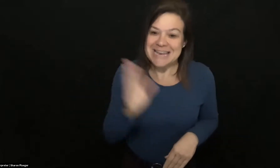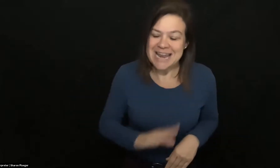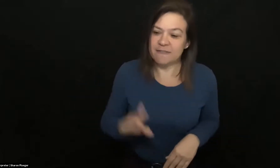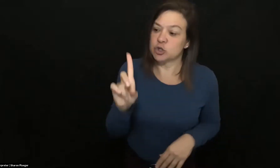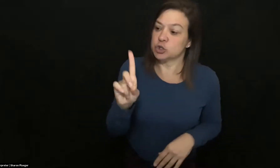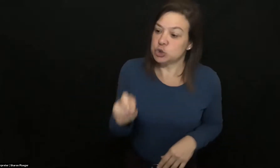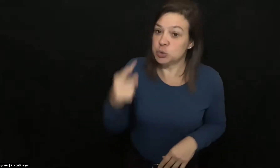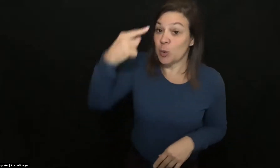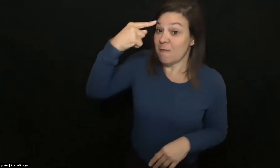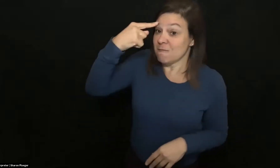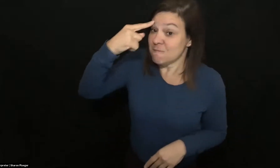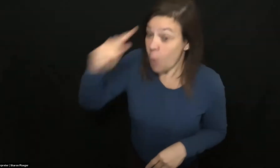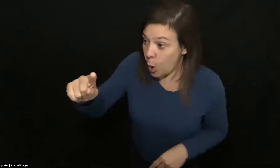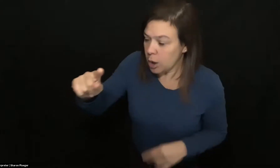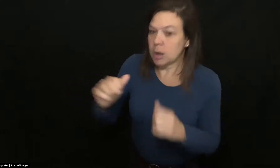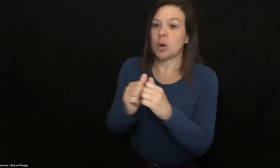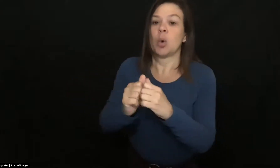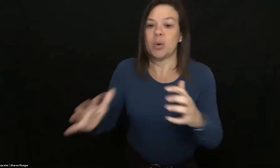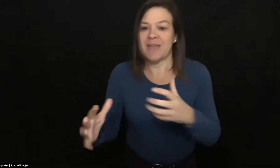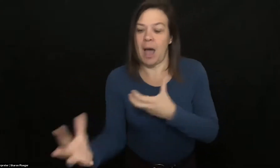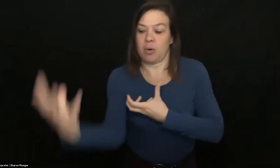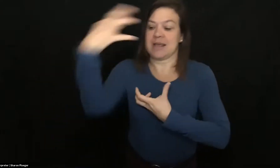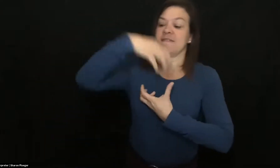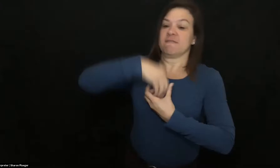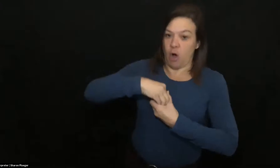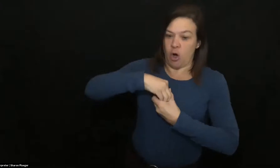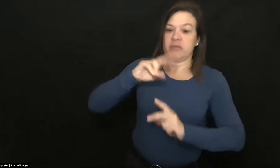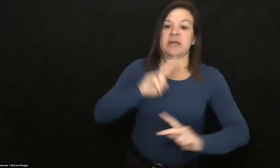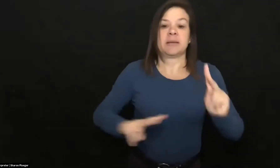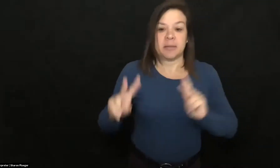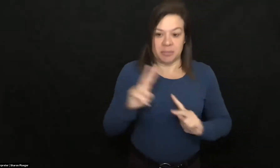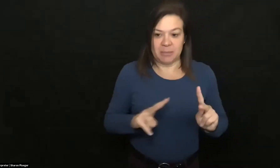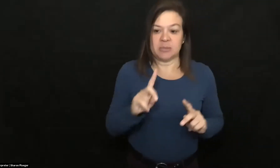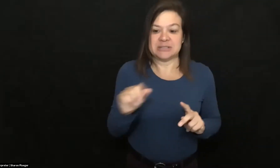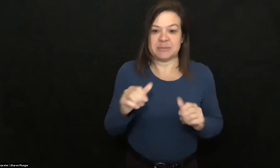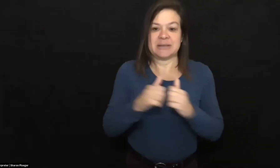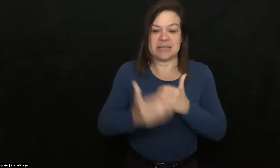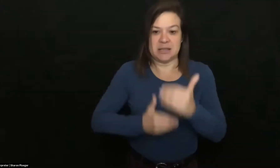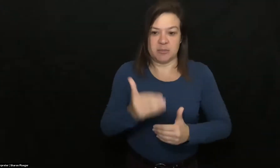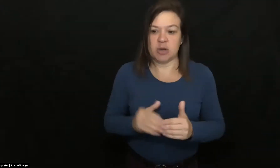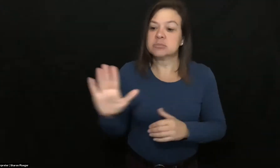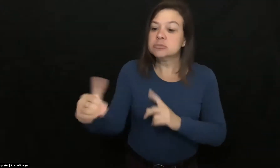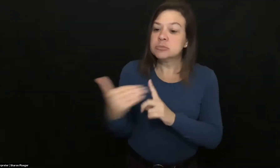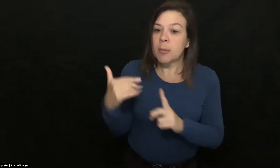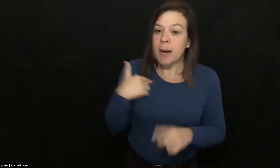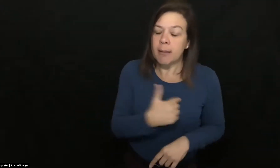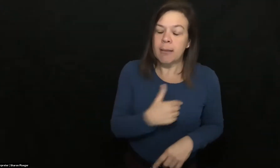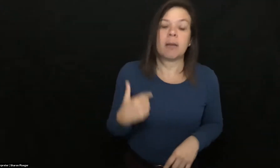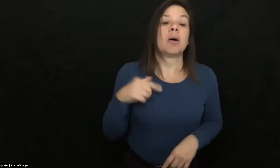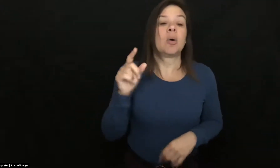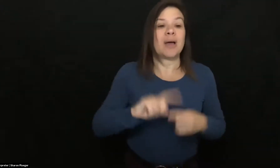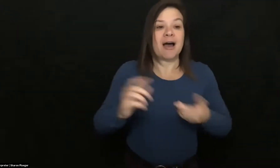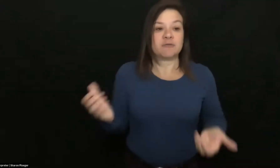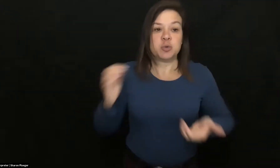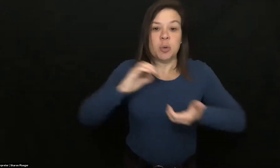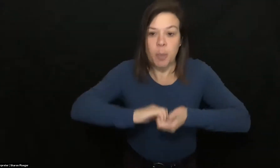for people without involving people in the process. She reminded us that we need to partner with